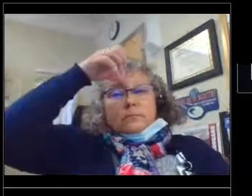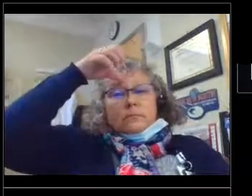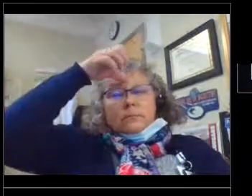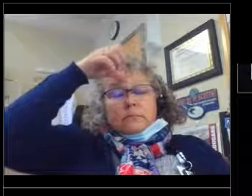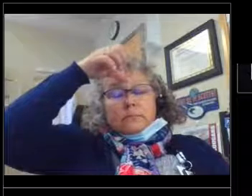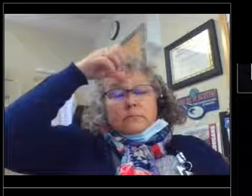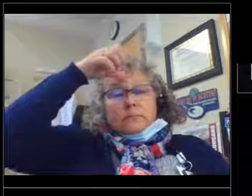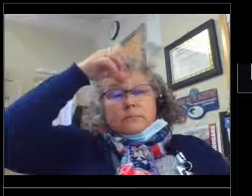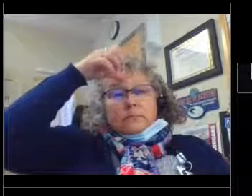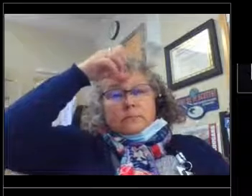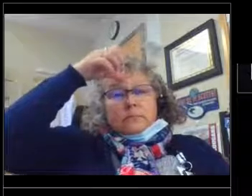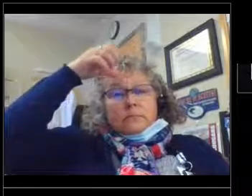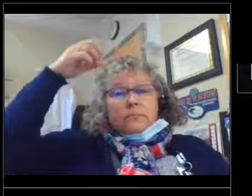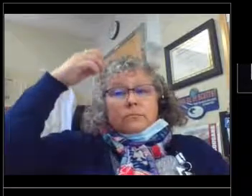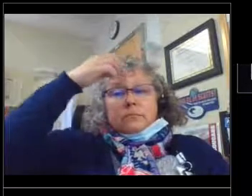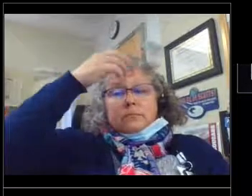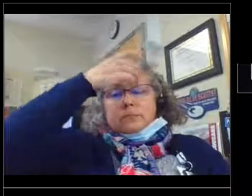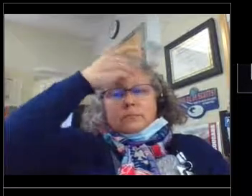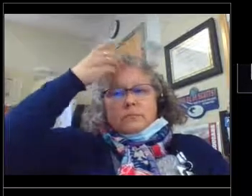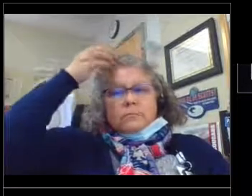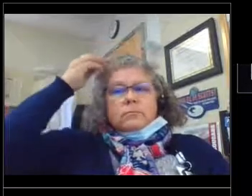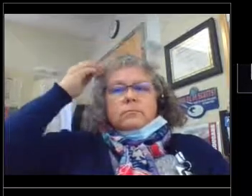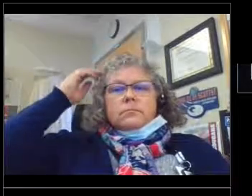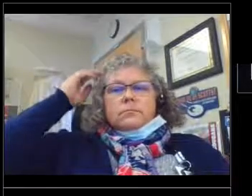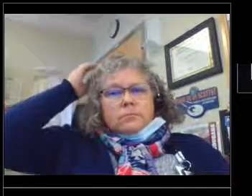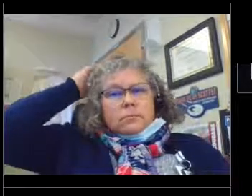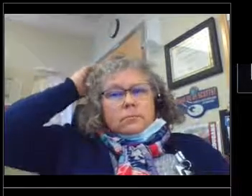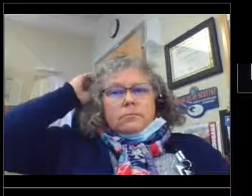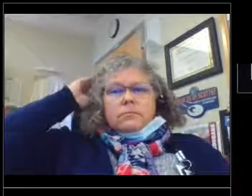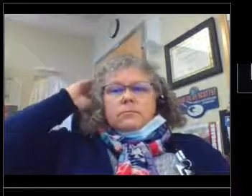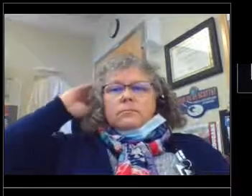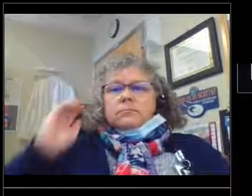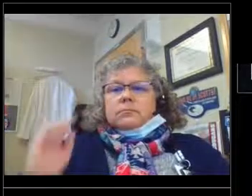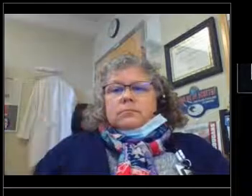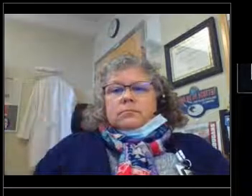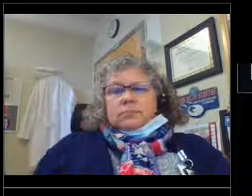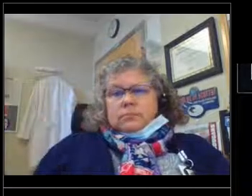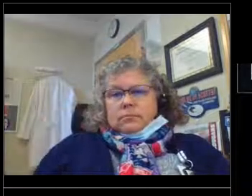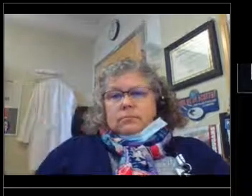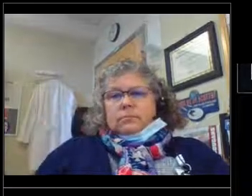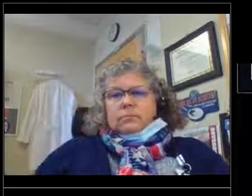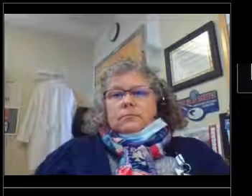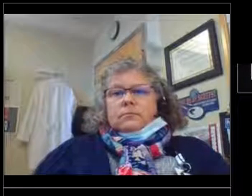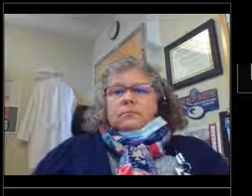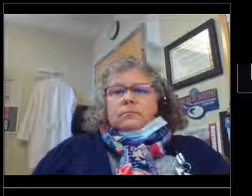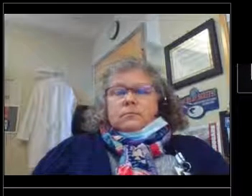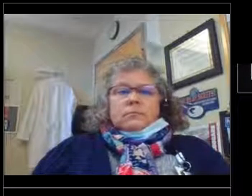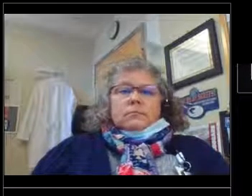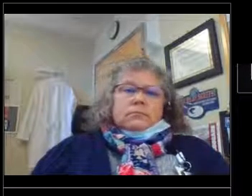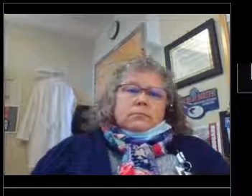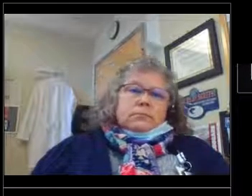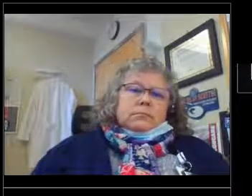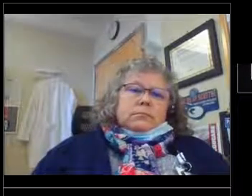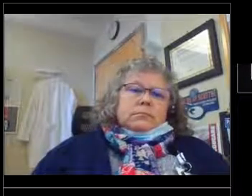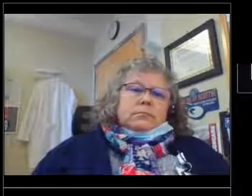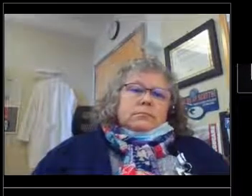I'm not familiar with the federal changes that Jim's talking about, but we do have,